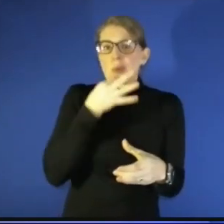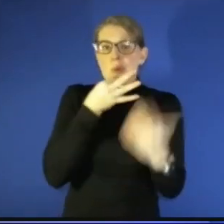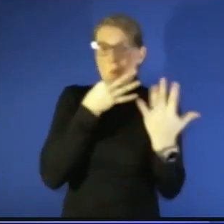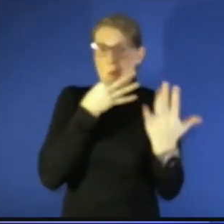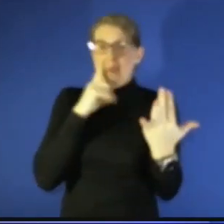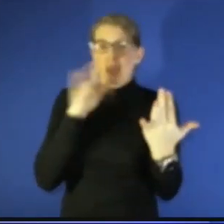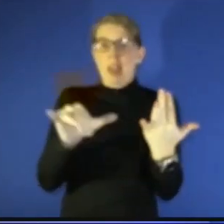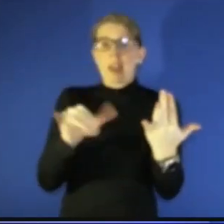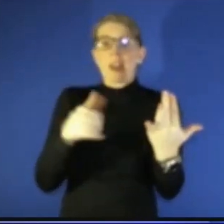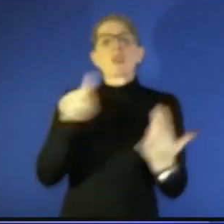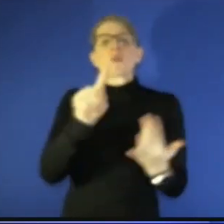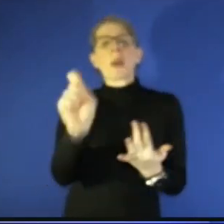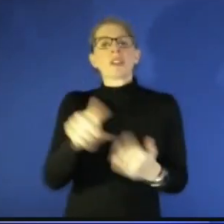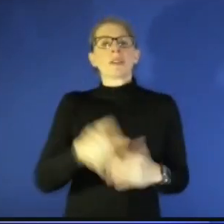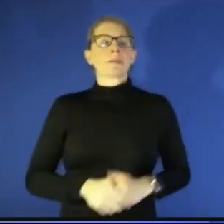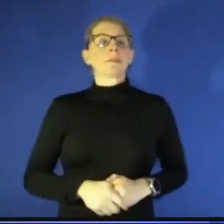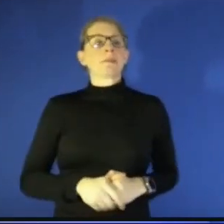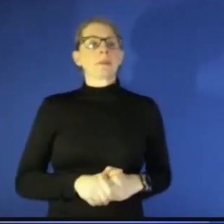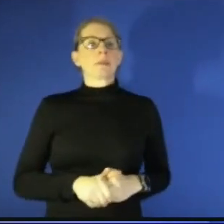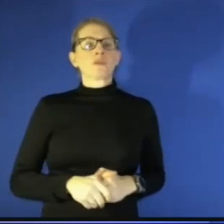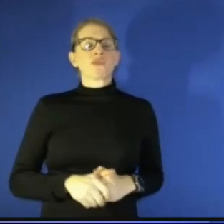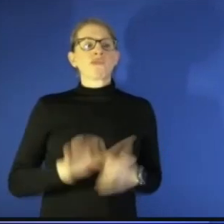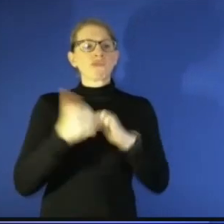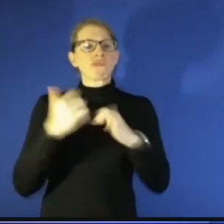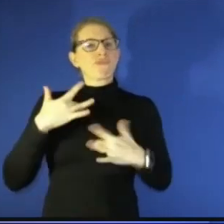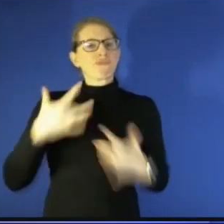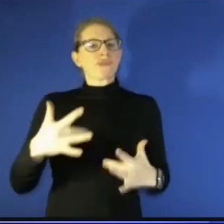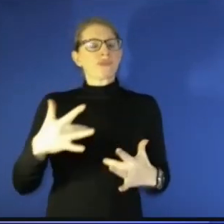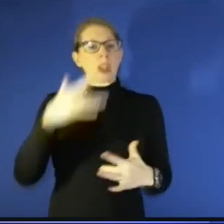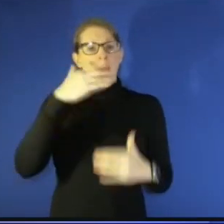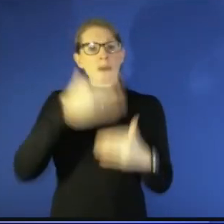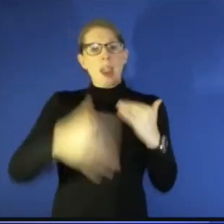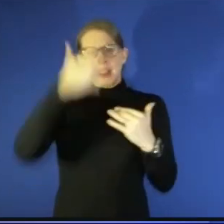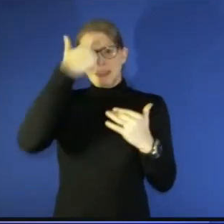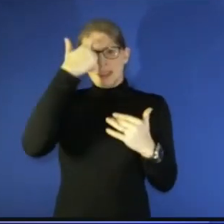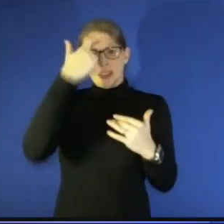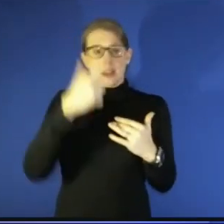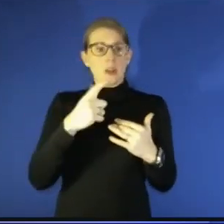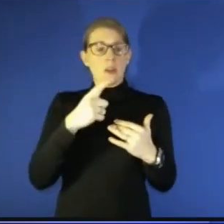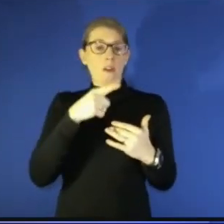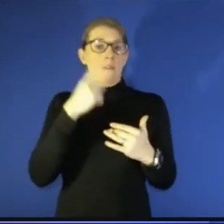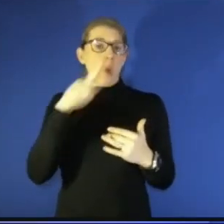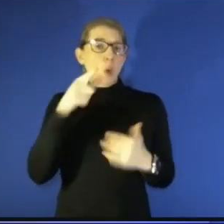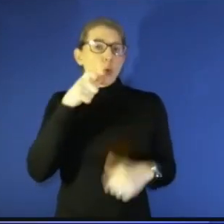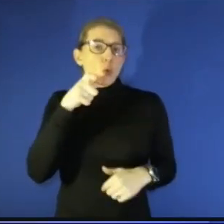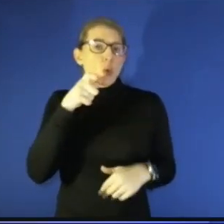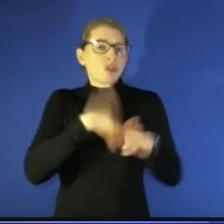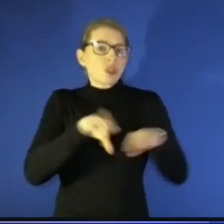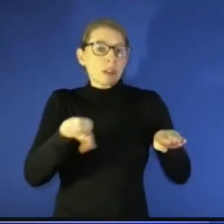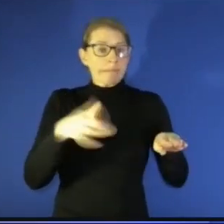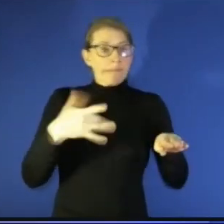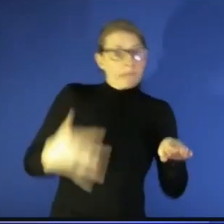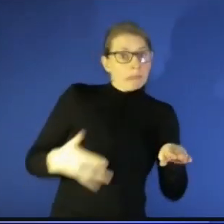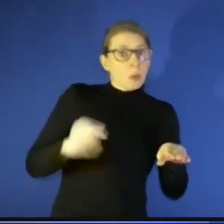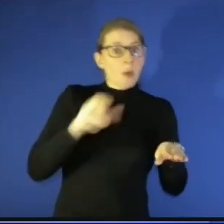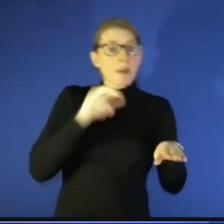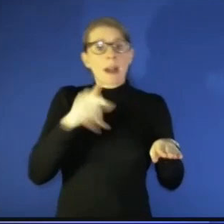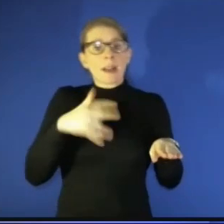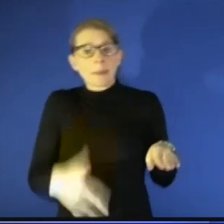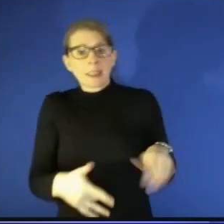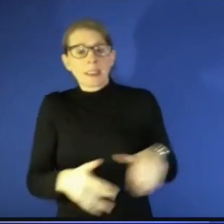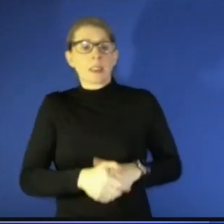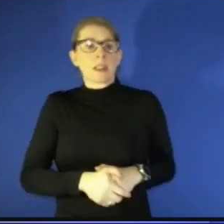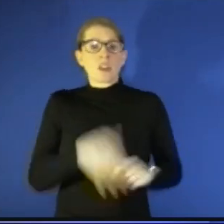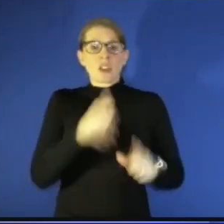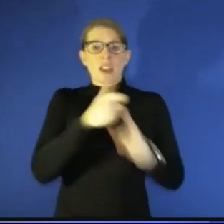question. So how common are brain bleeds in children? Are they common, not common? You seem to handle a lot of these